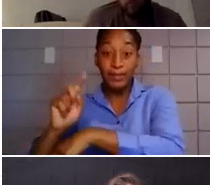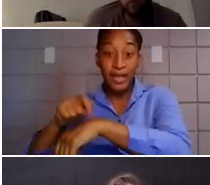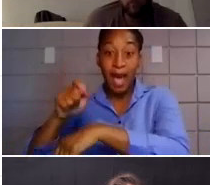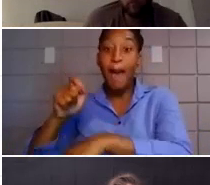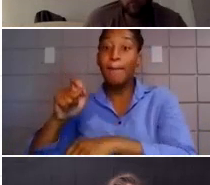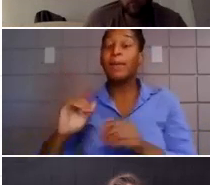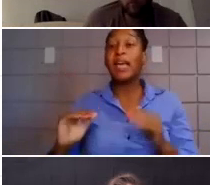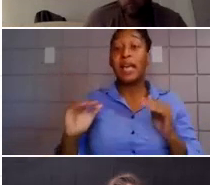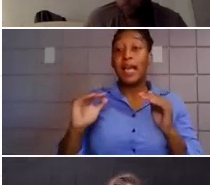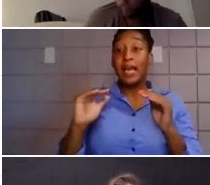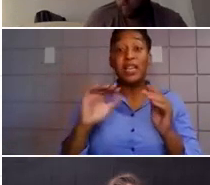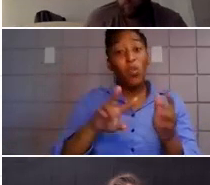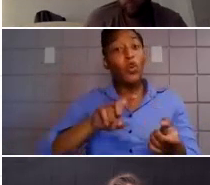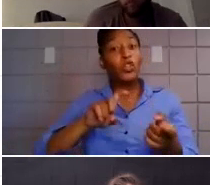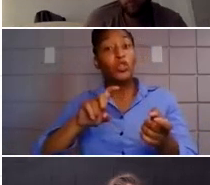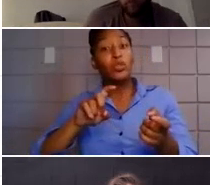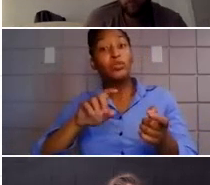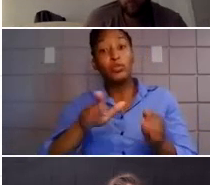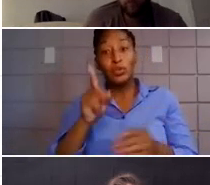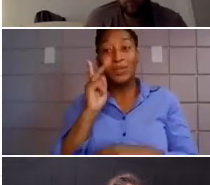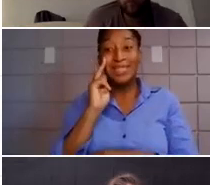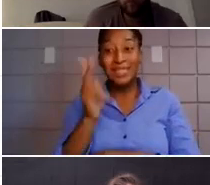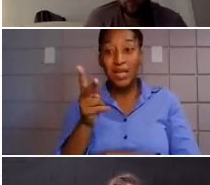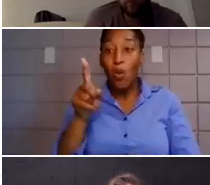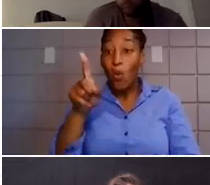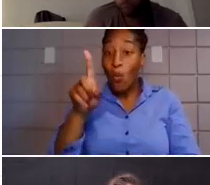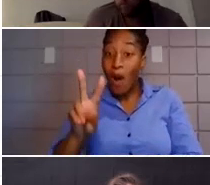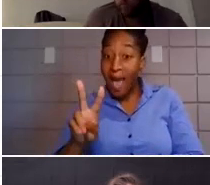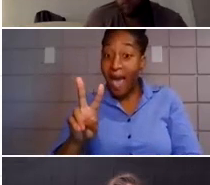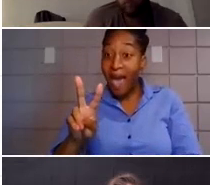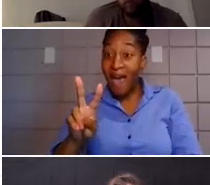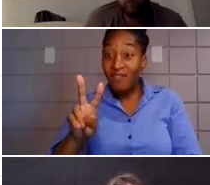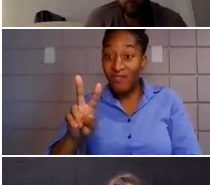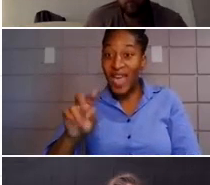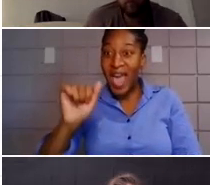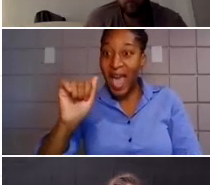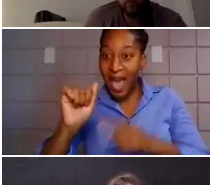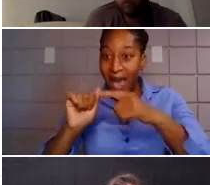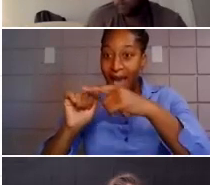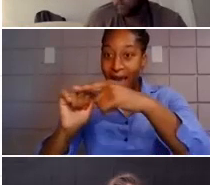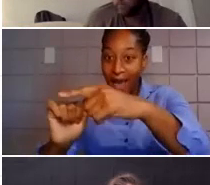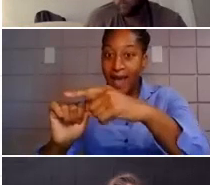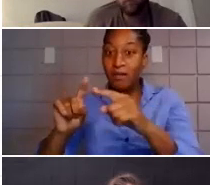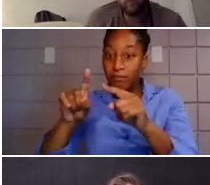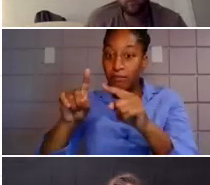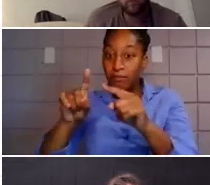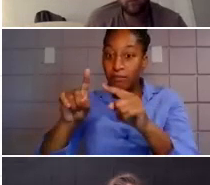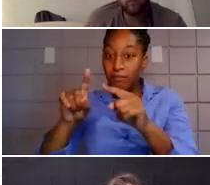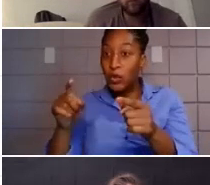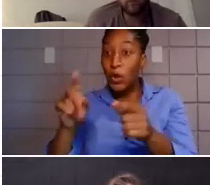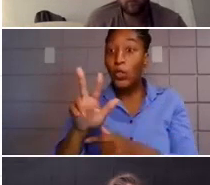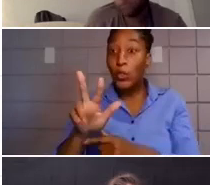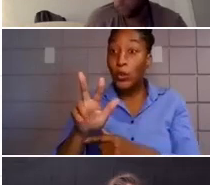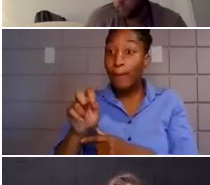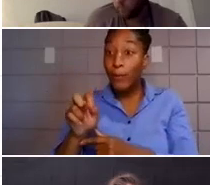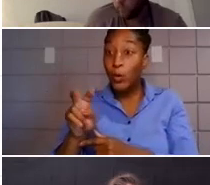A, which is 3.20. And I make it a habit of when I'm just substituting,